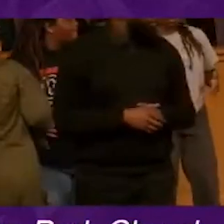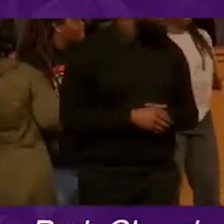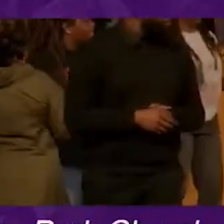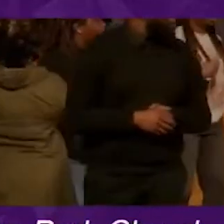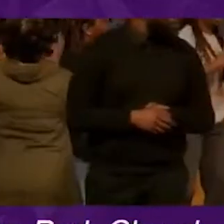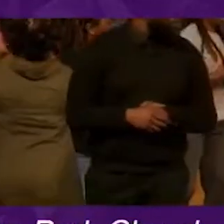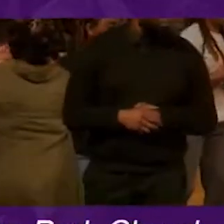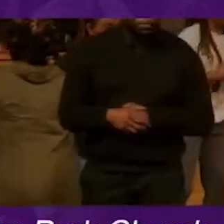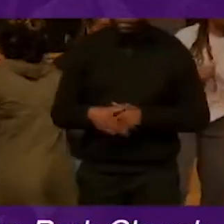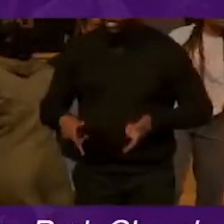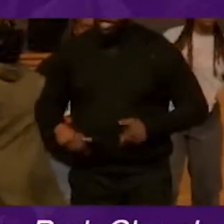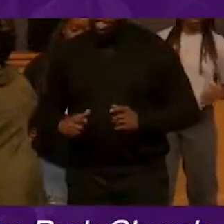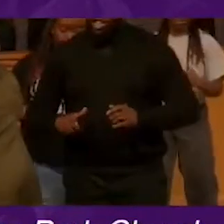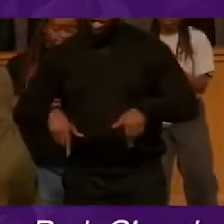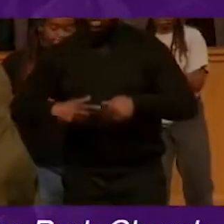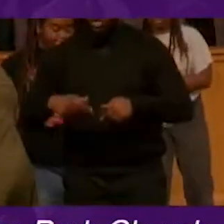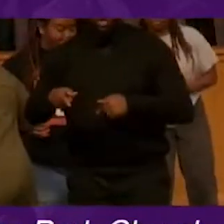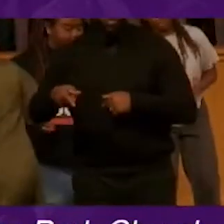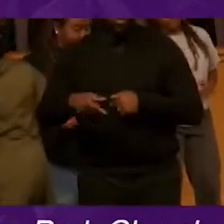Let's go.